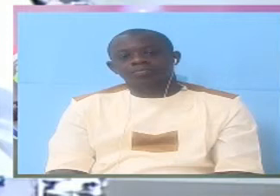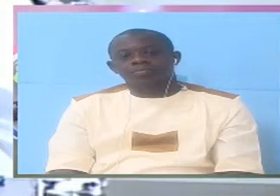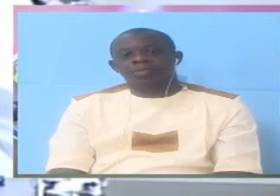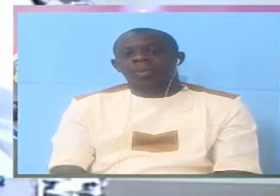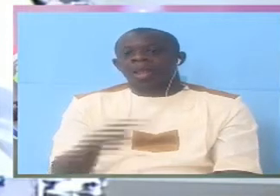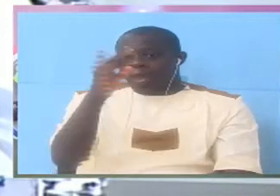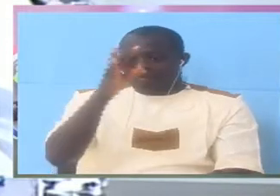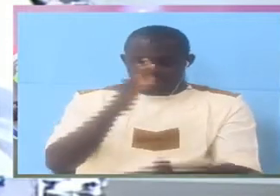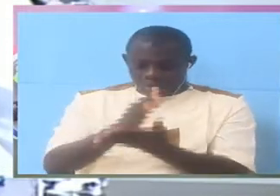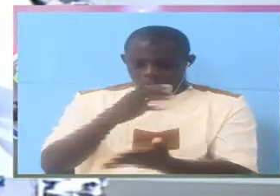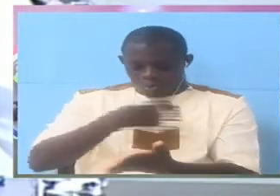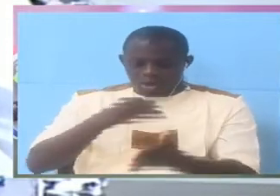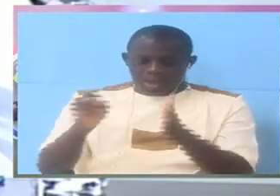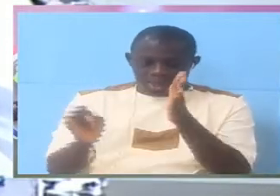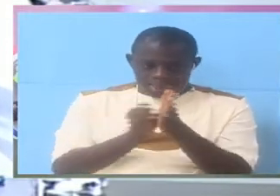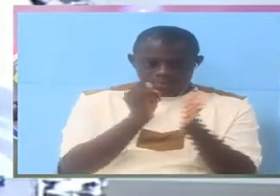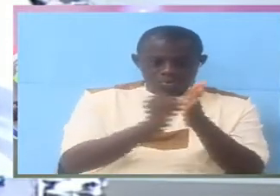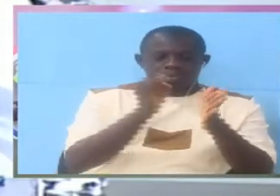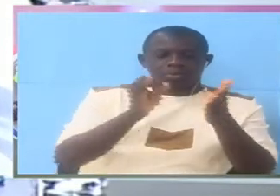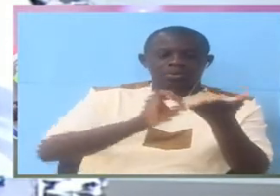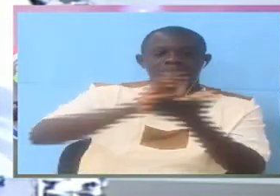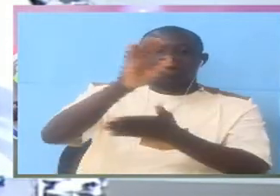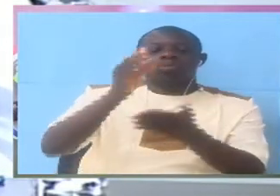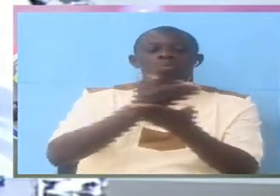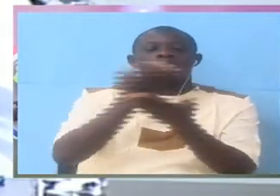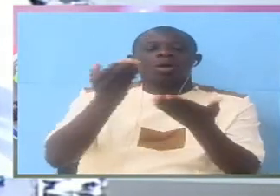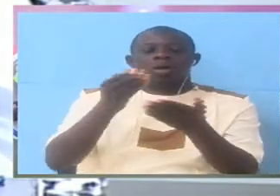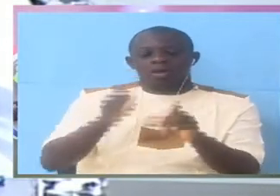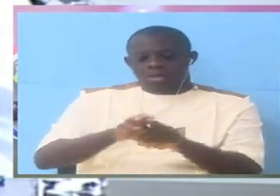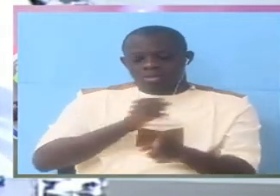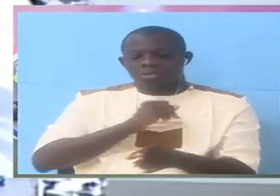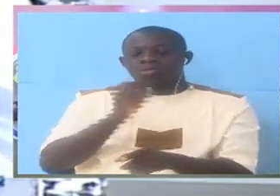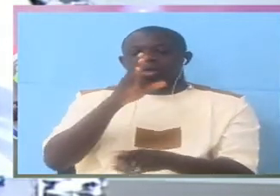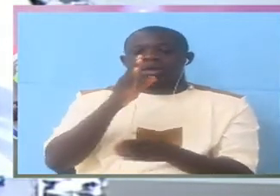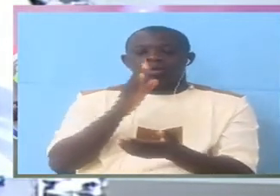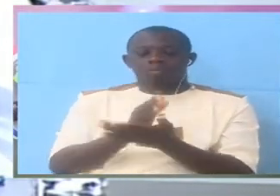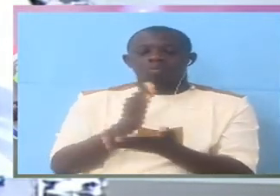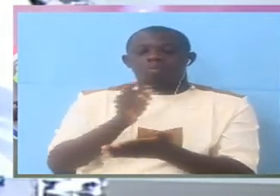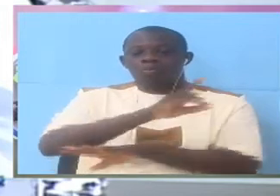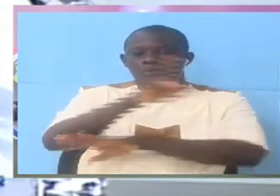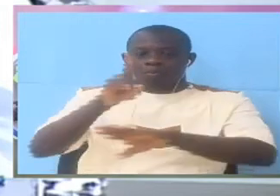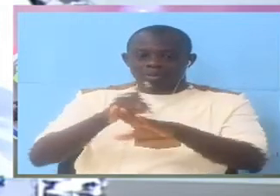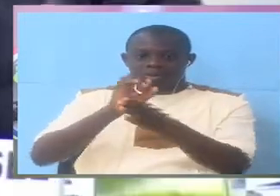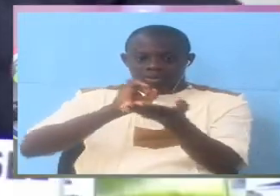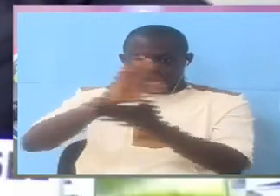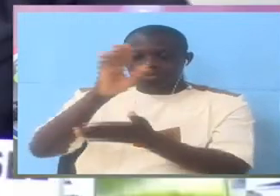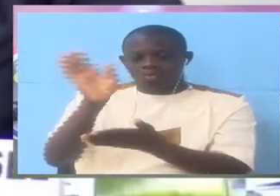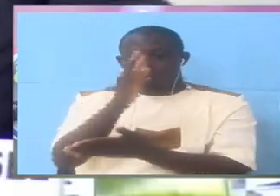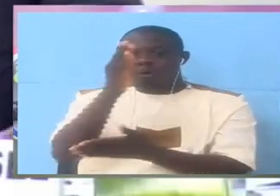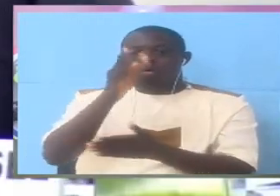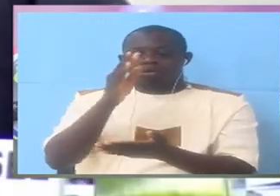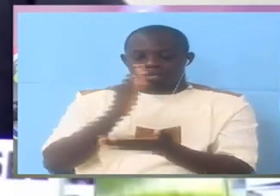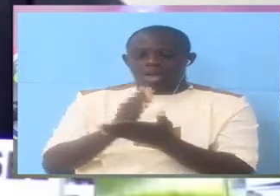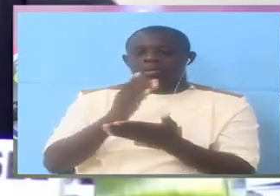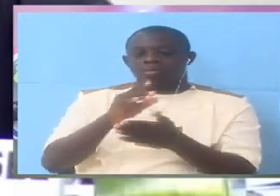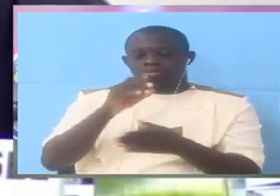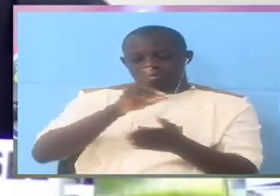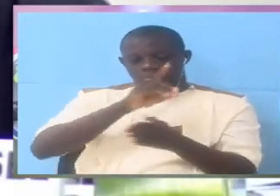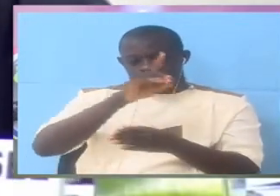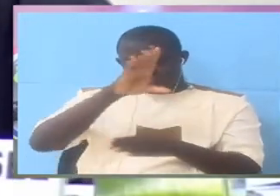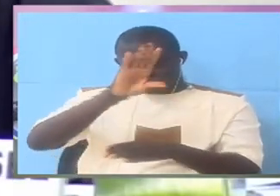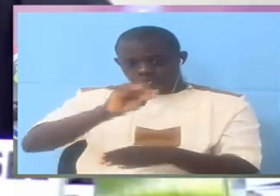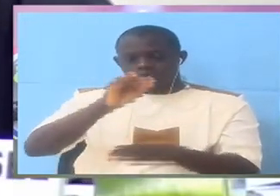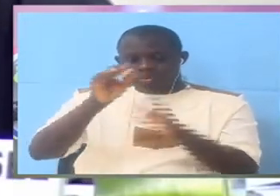investigate it, yes, where it is directed to go. But would it be normal to send it to